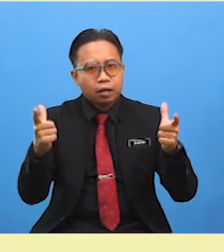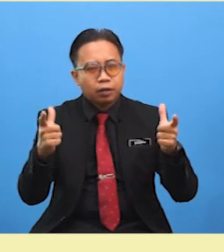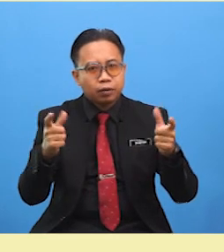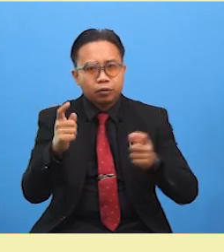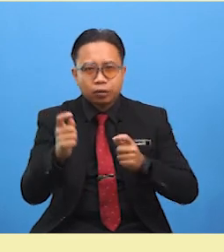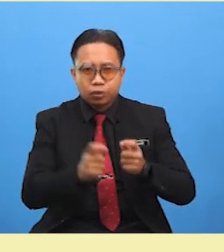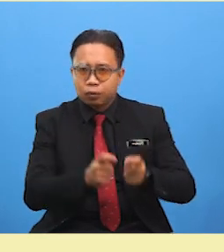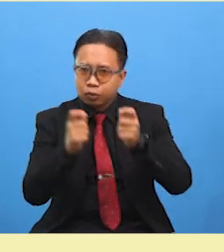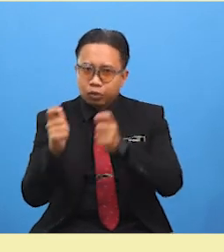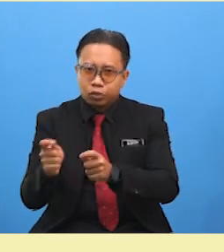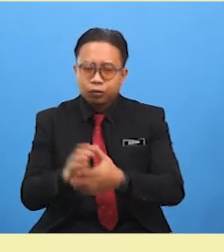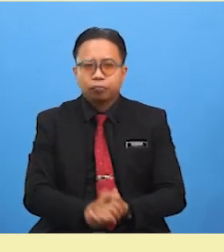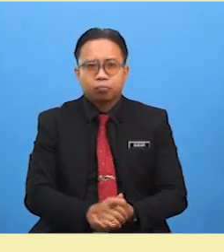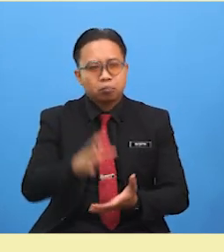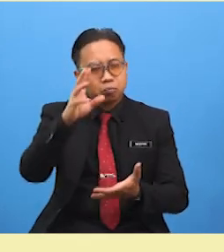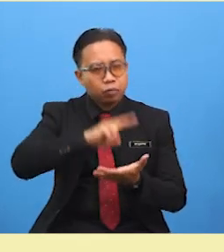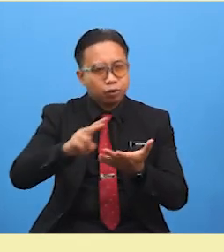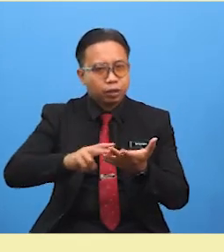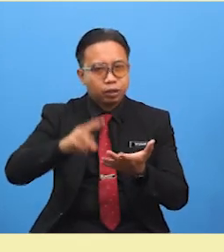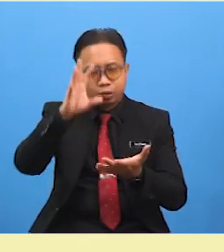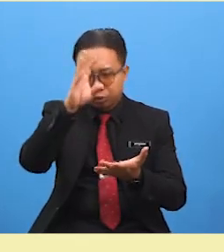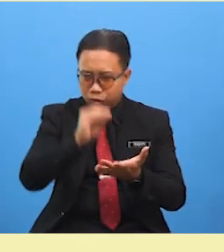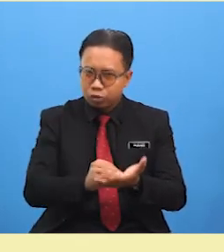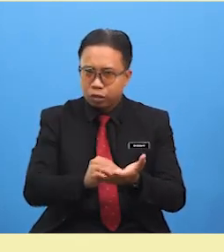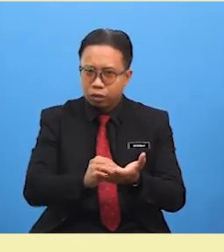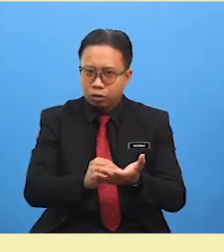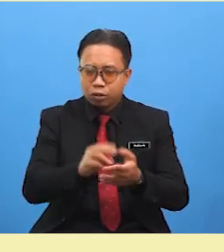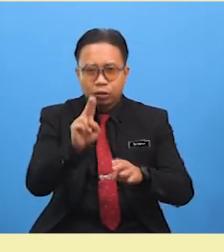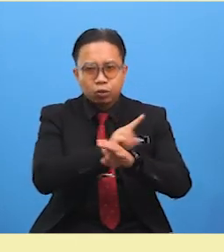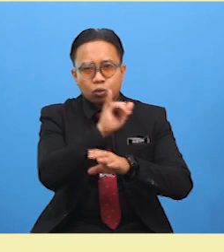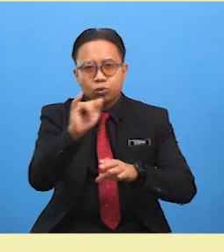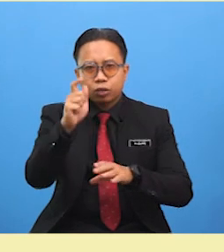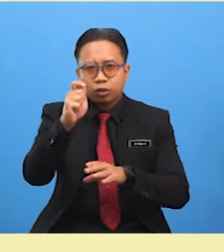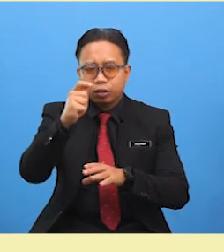Read, and what you can do is jot down the points using Thieves. Thieves.